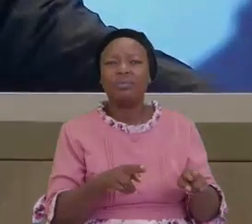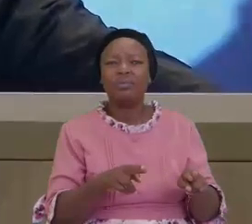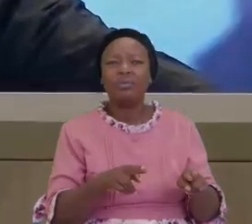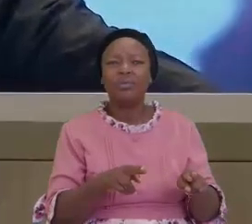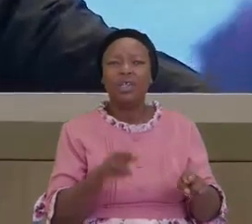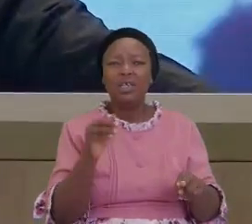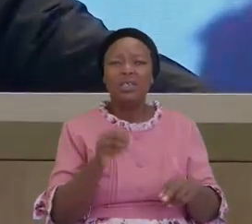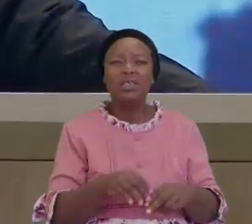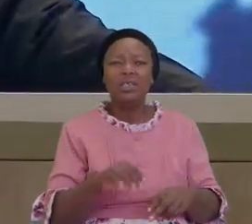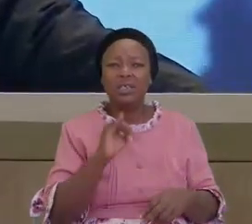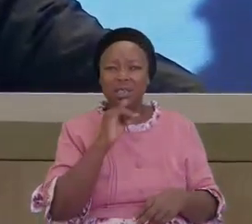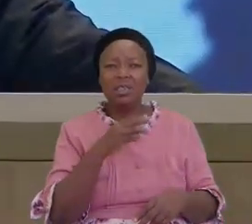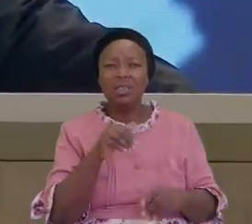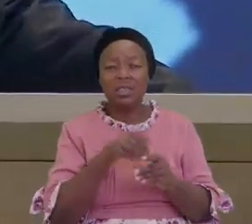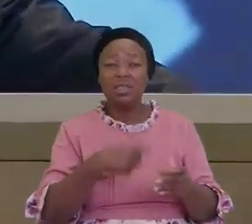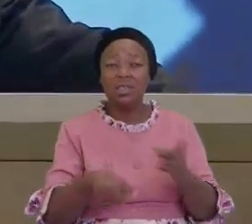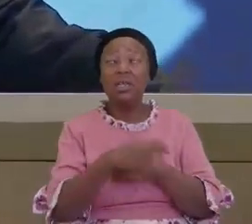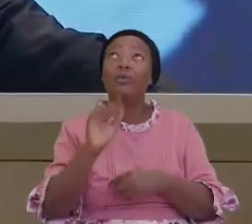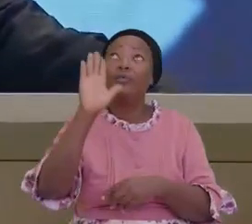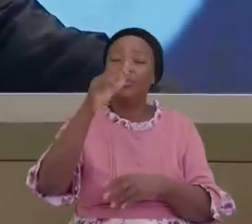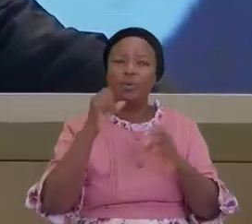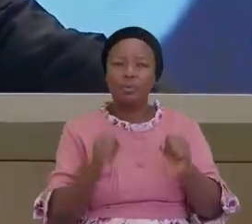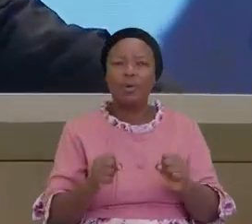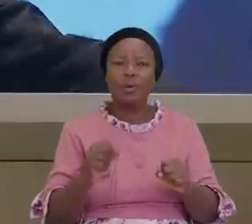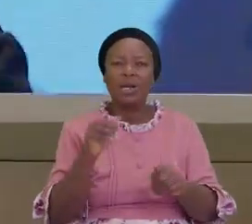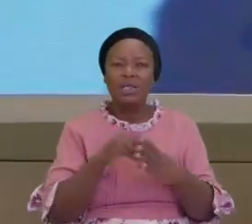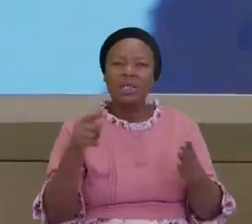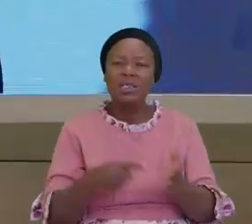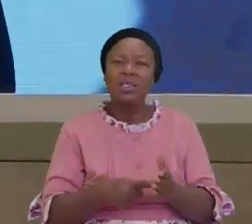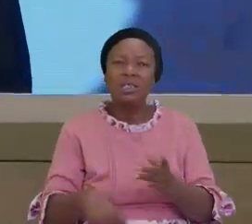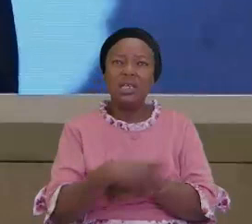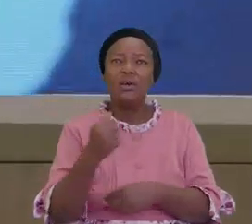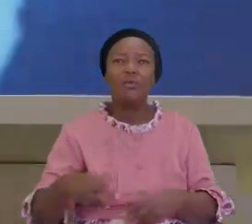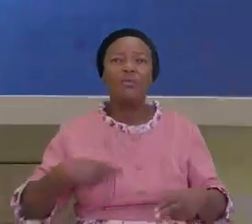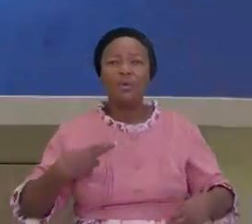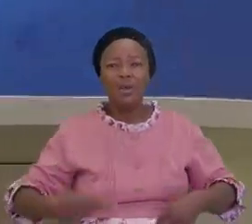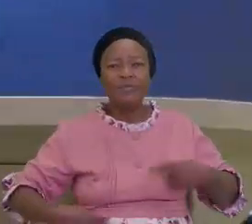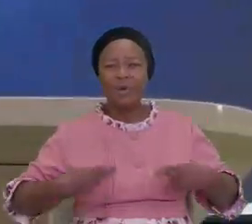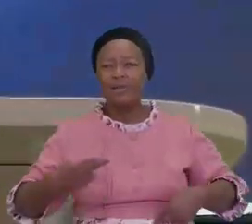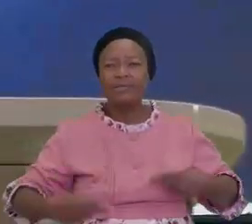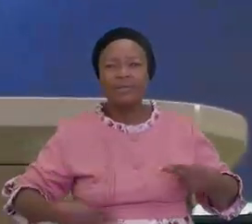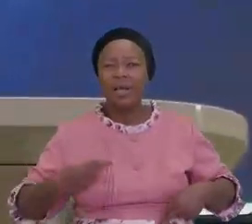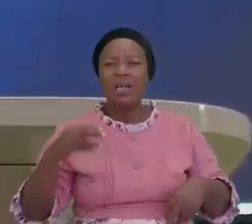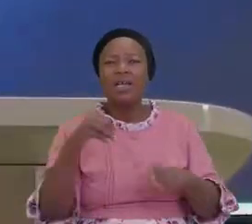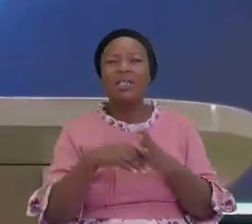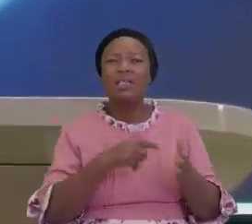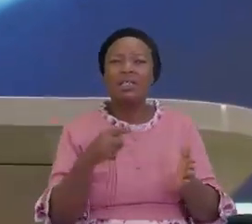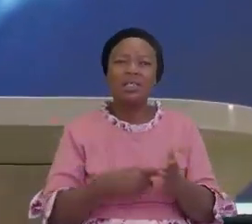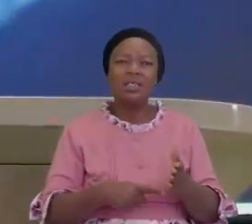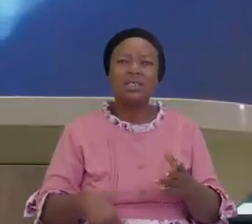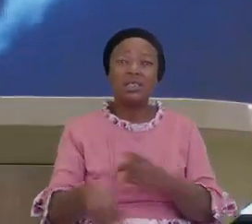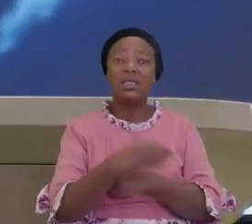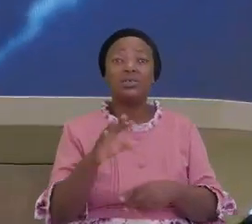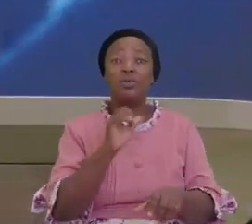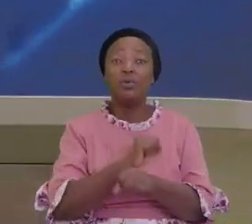of your power, in these days of revival, in these days of working for